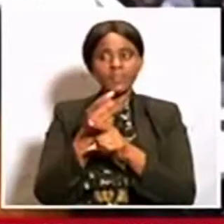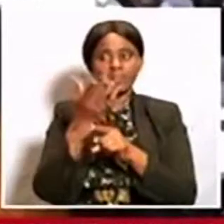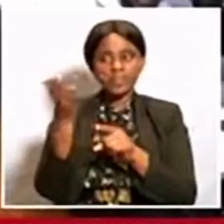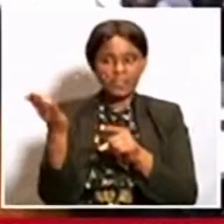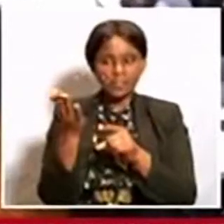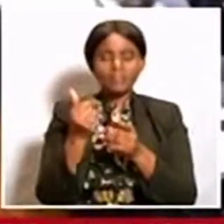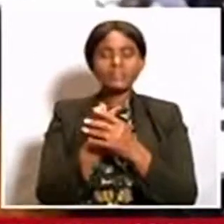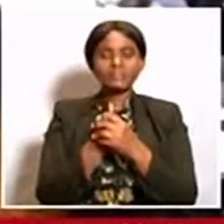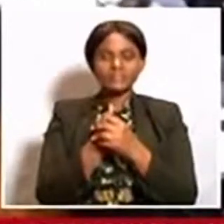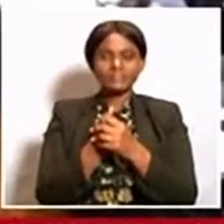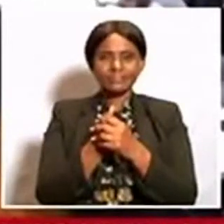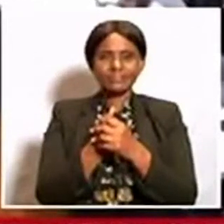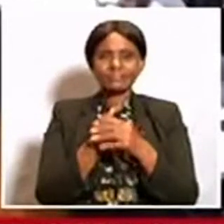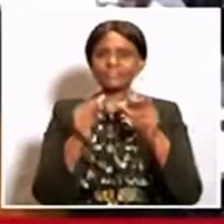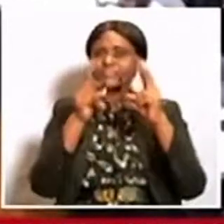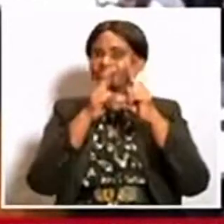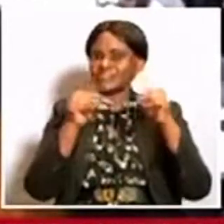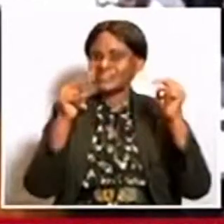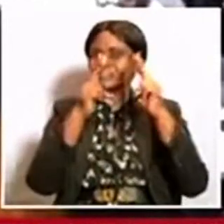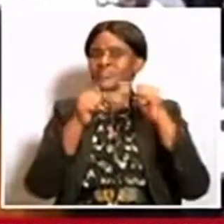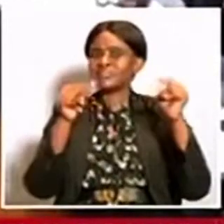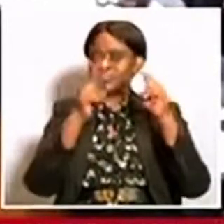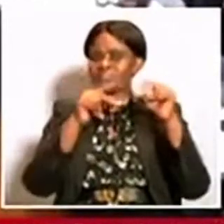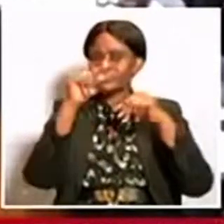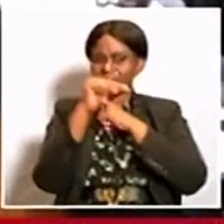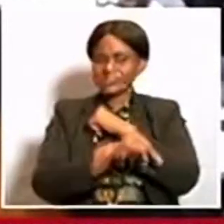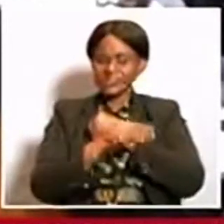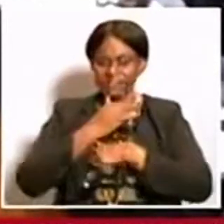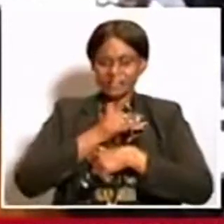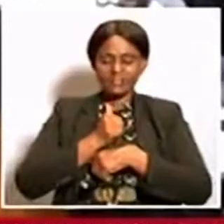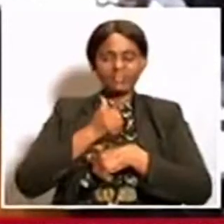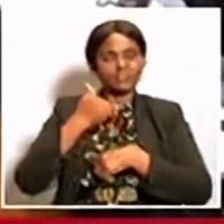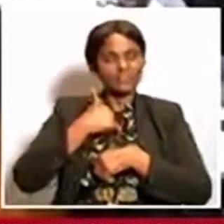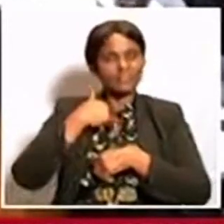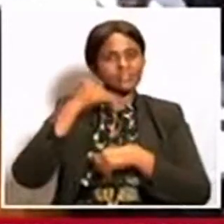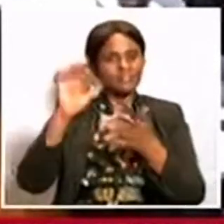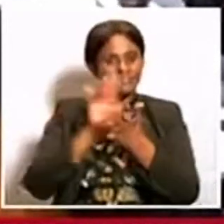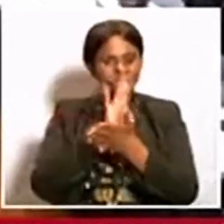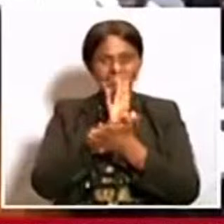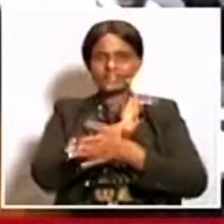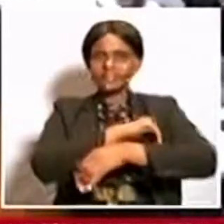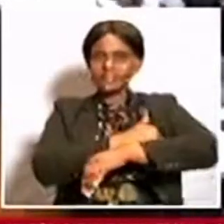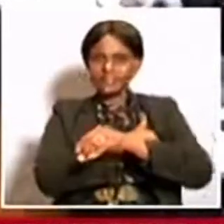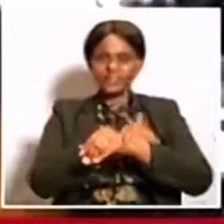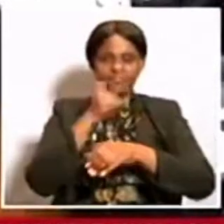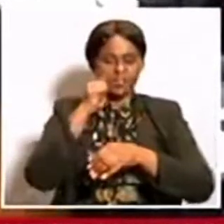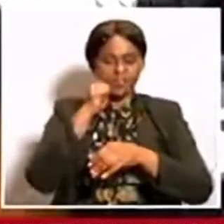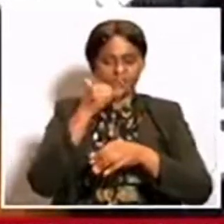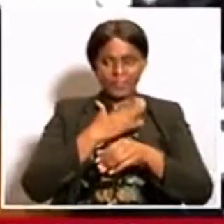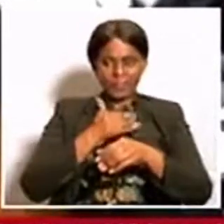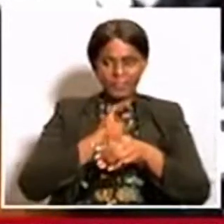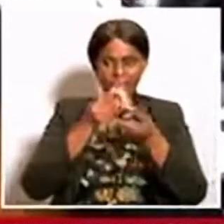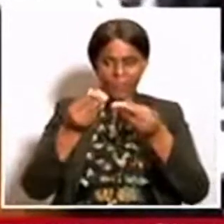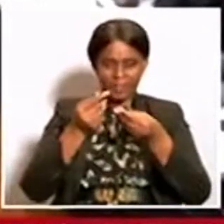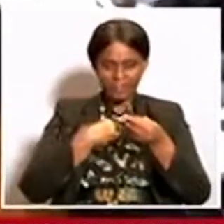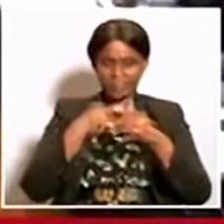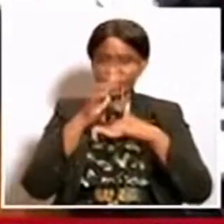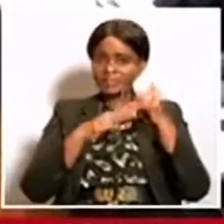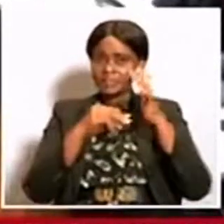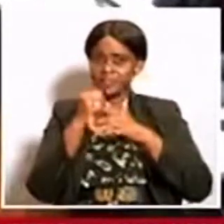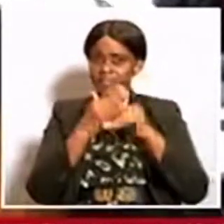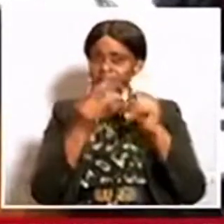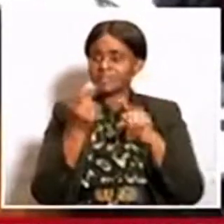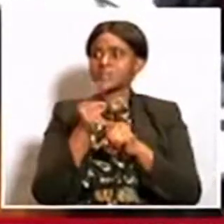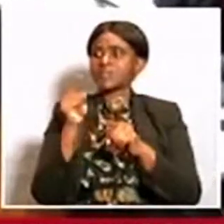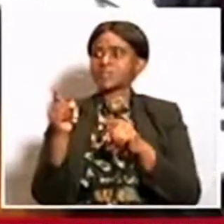it's a rural, and I know there are issues of early marriages, but I'm given a lot of comfort from